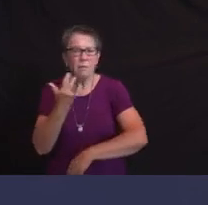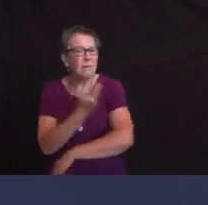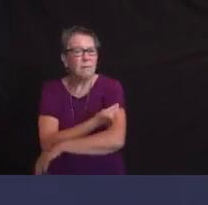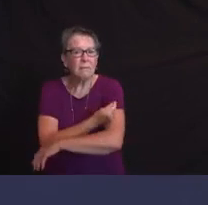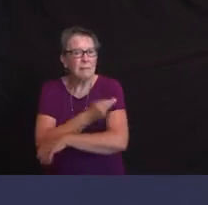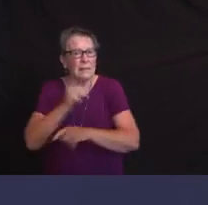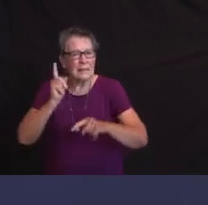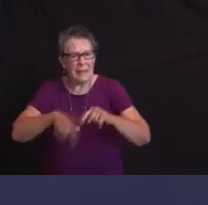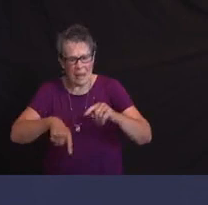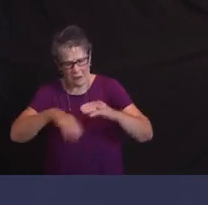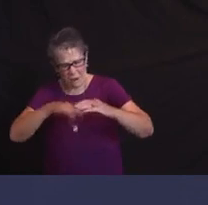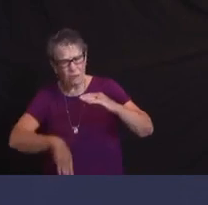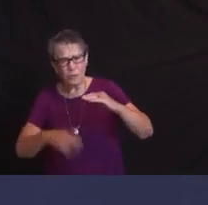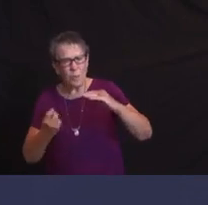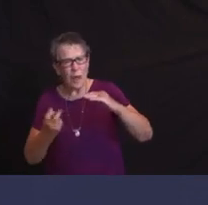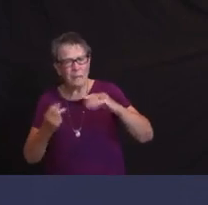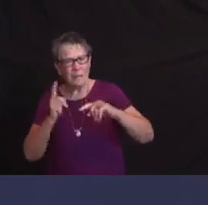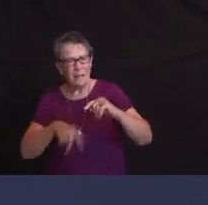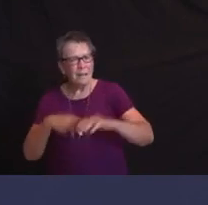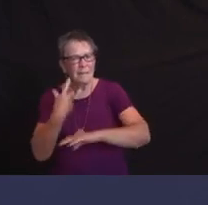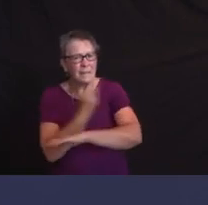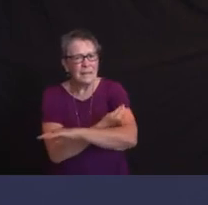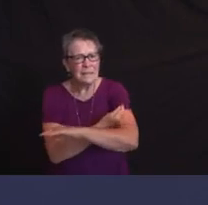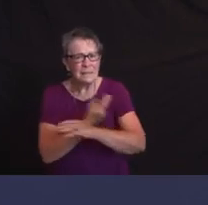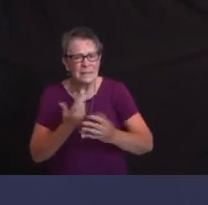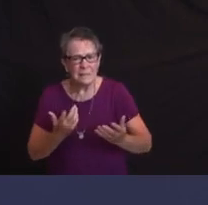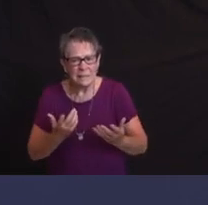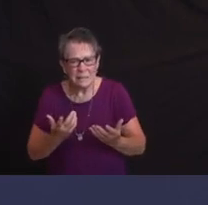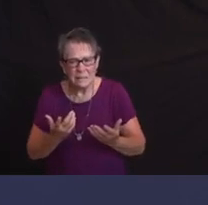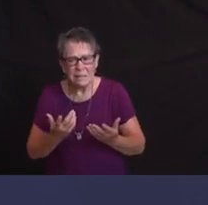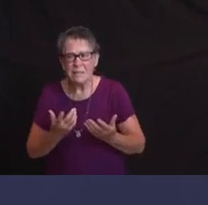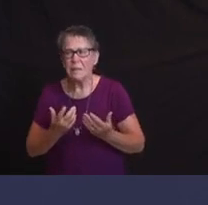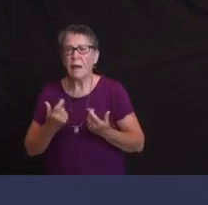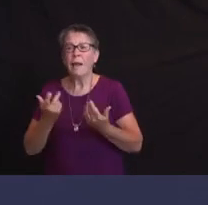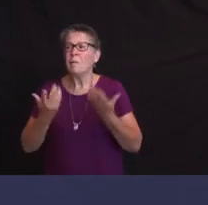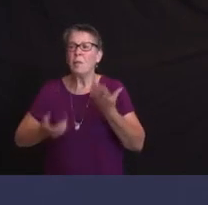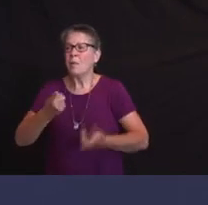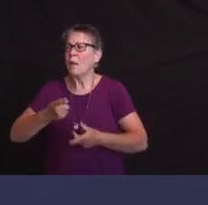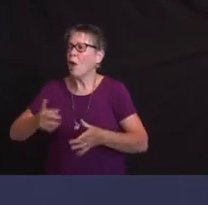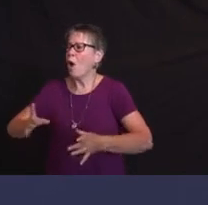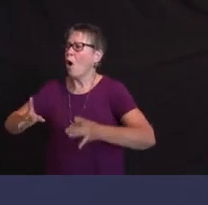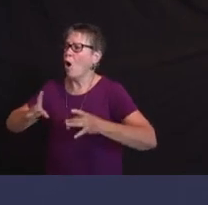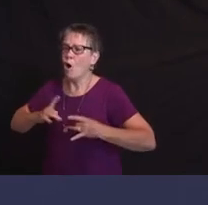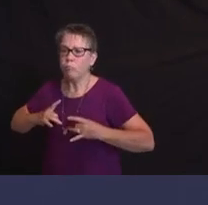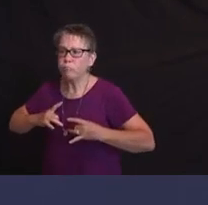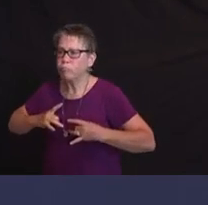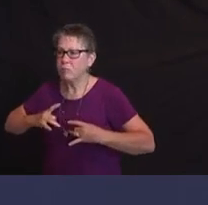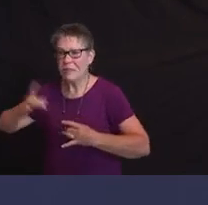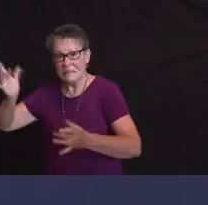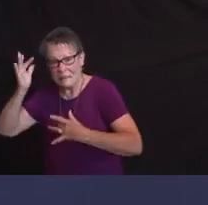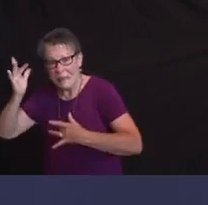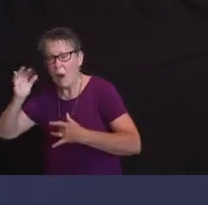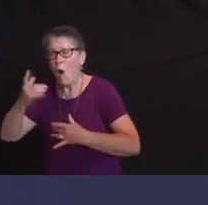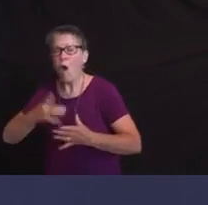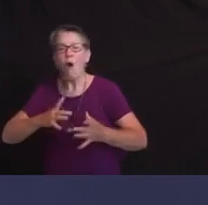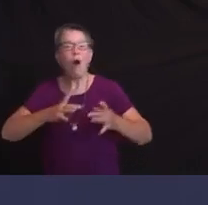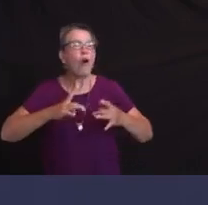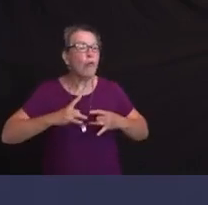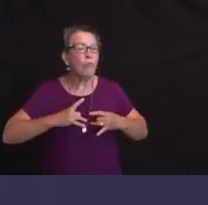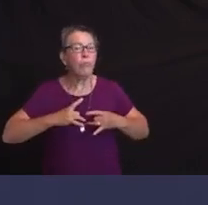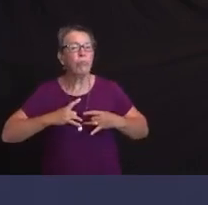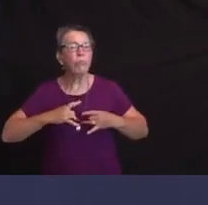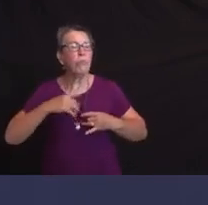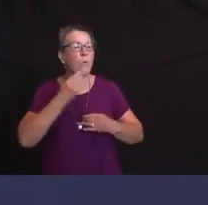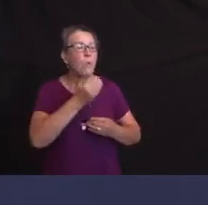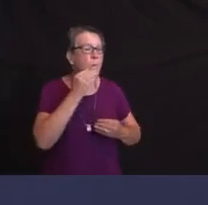an untold number of asymptomatic children spreading the Delta variant among their educators and friends in their schools, or taking